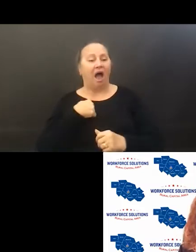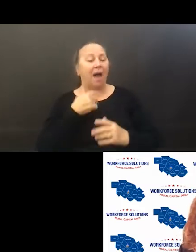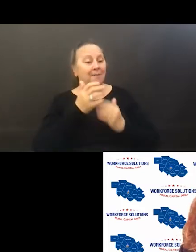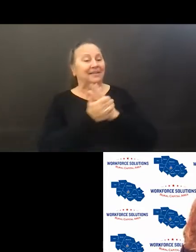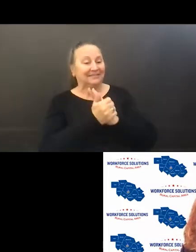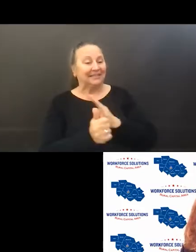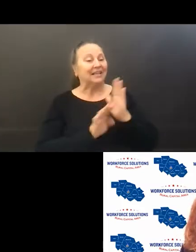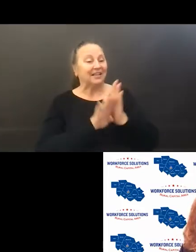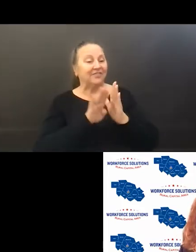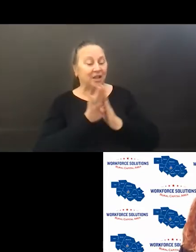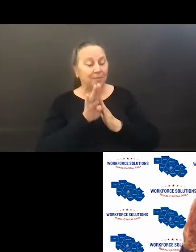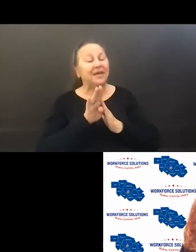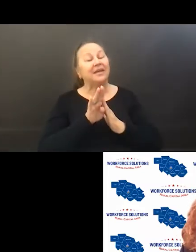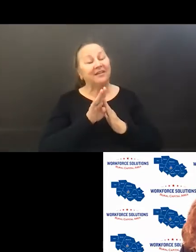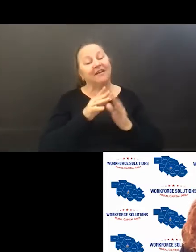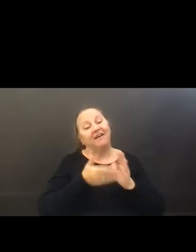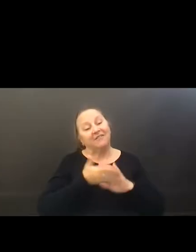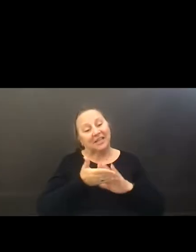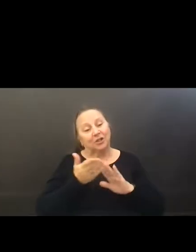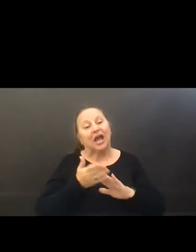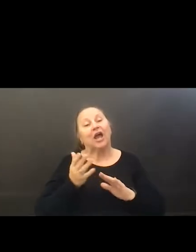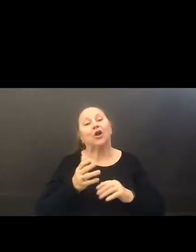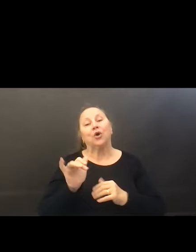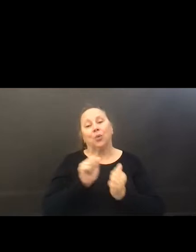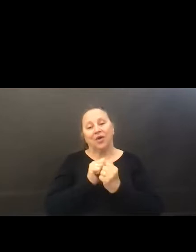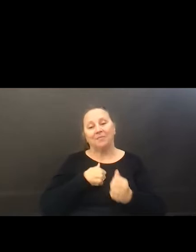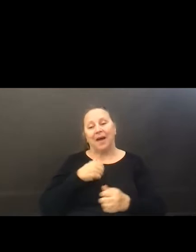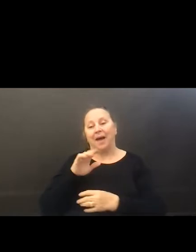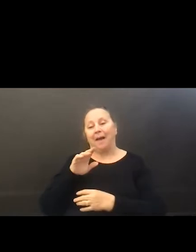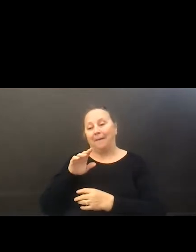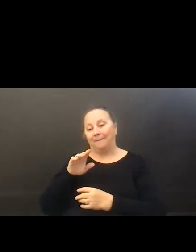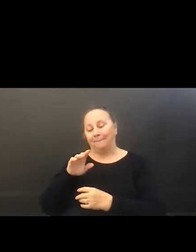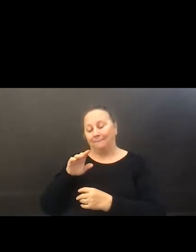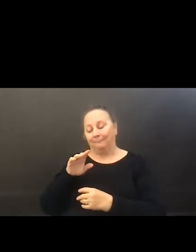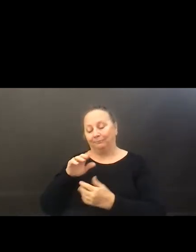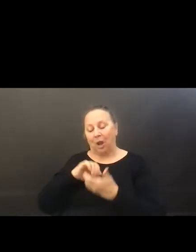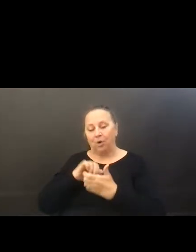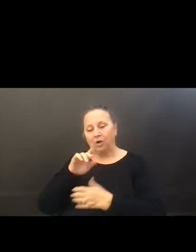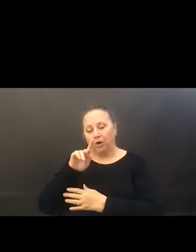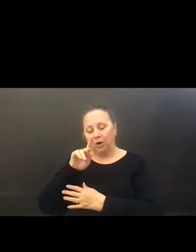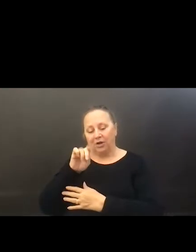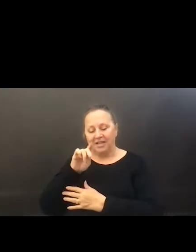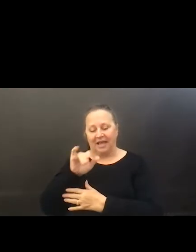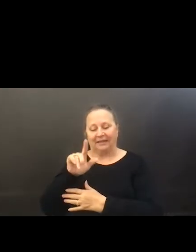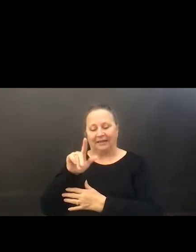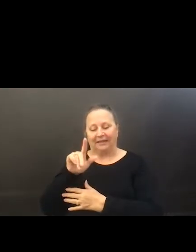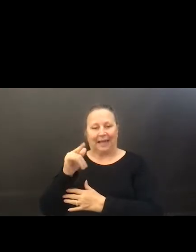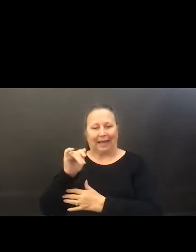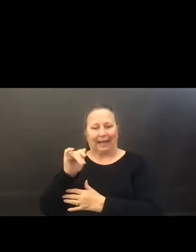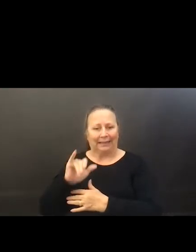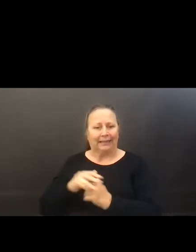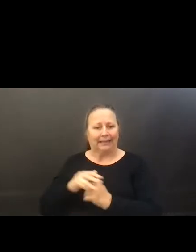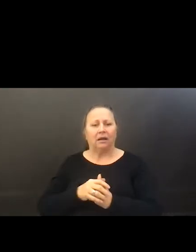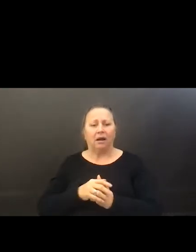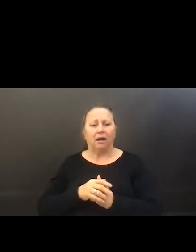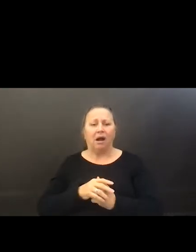Workforce Solutions. Along with my partner, Kelly Langley, we offer workshops. They're virtual. And so